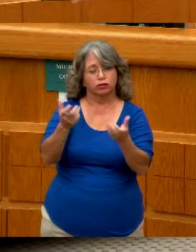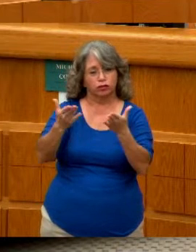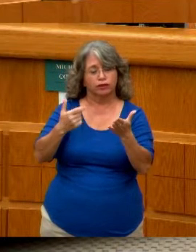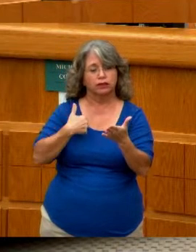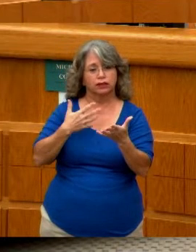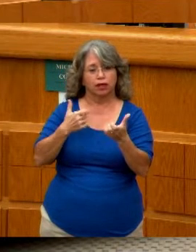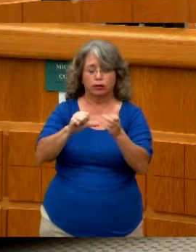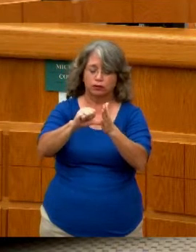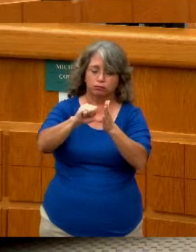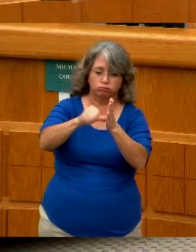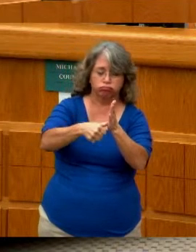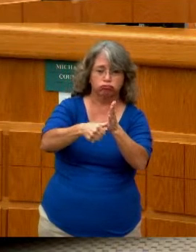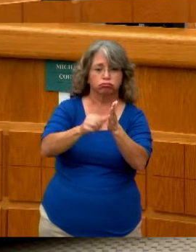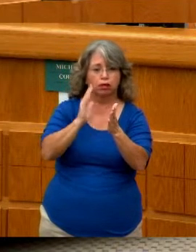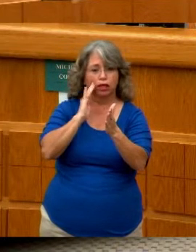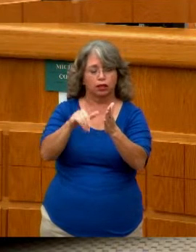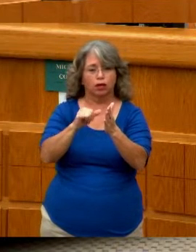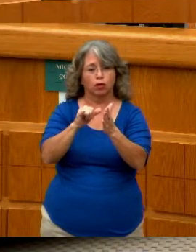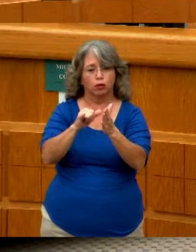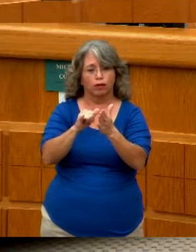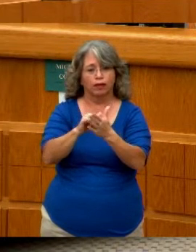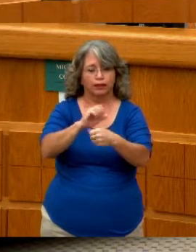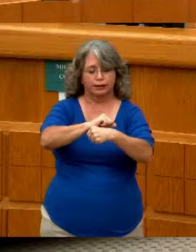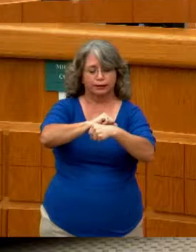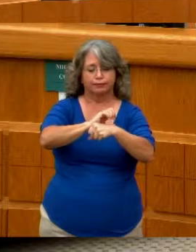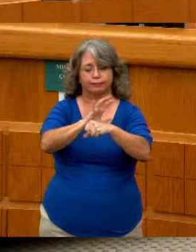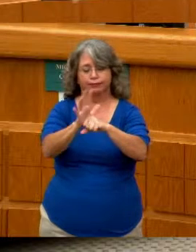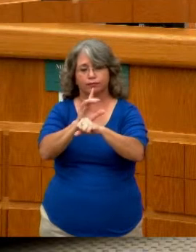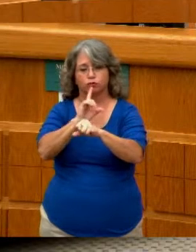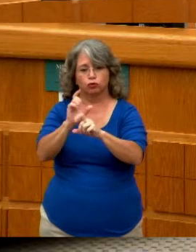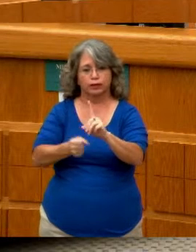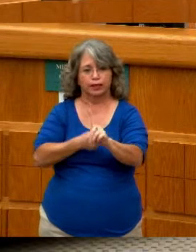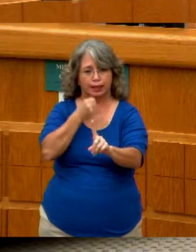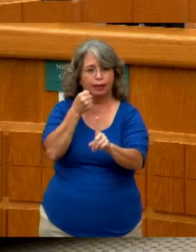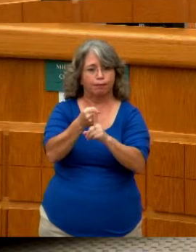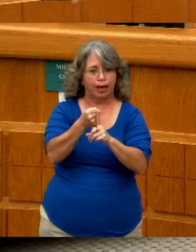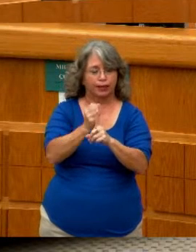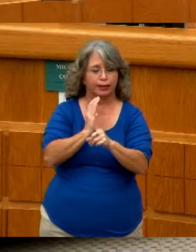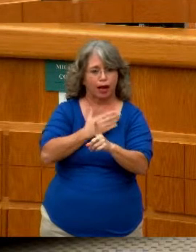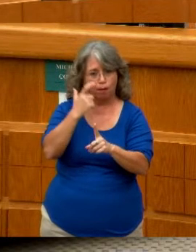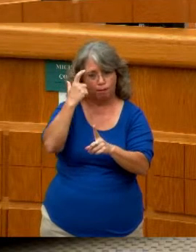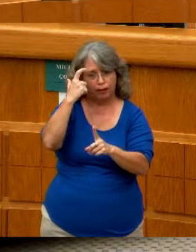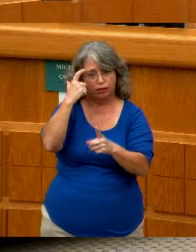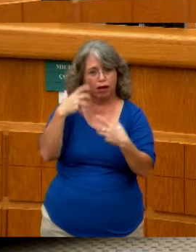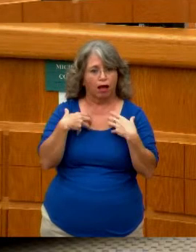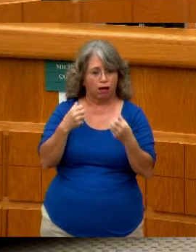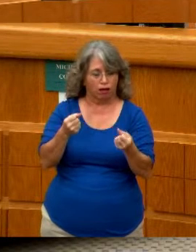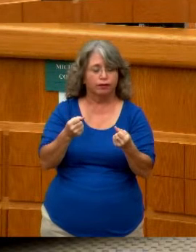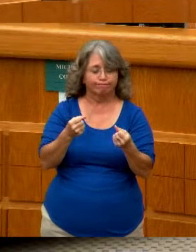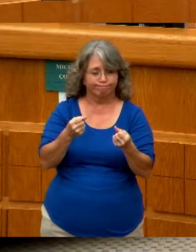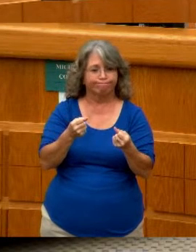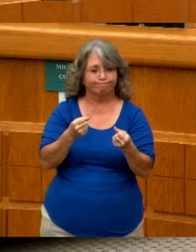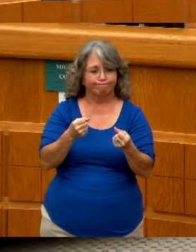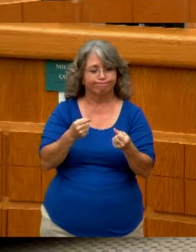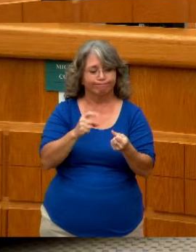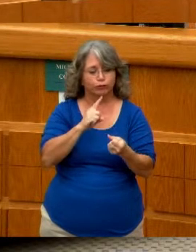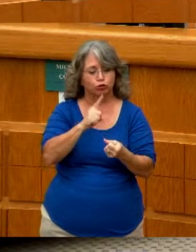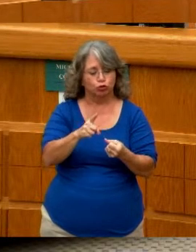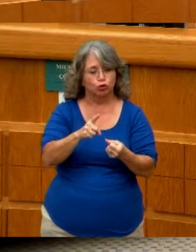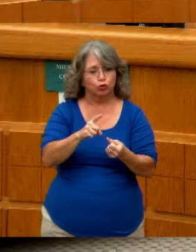importance of the coronavirus pandemic and its impact on mental health. There's no doubt